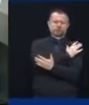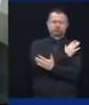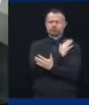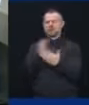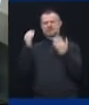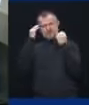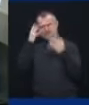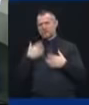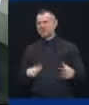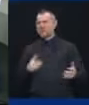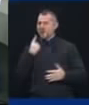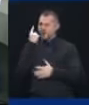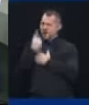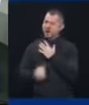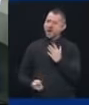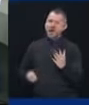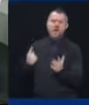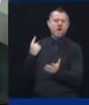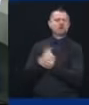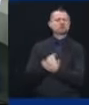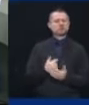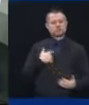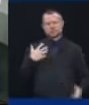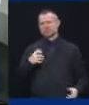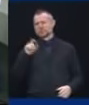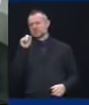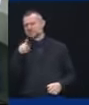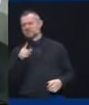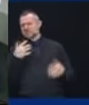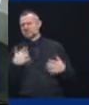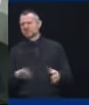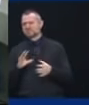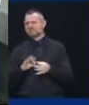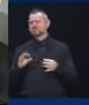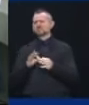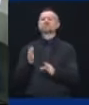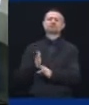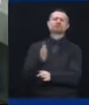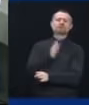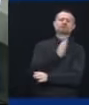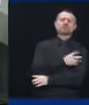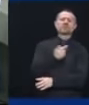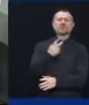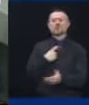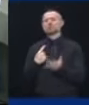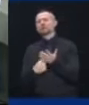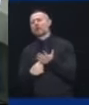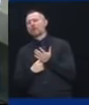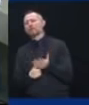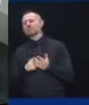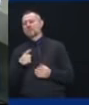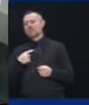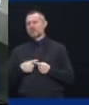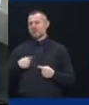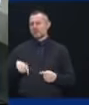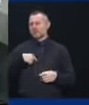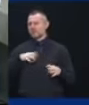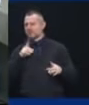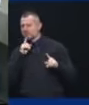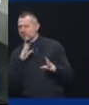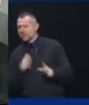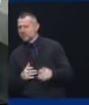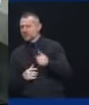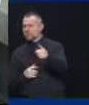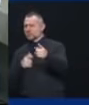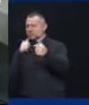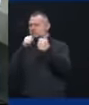an hour. And I just wanted to ask you, I know you've said in the last couple of times that we've talked, that you've talked with us, that you said you don't want to talk